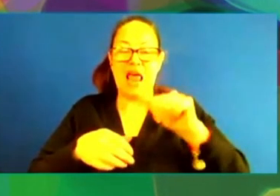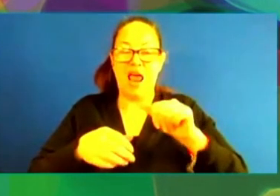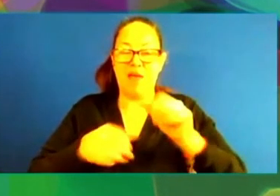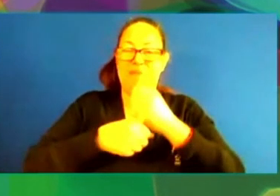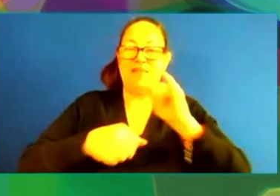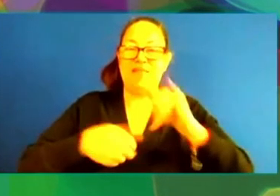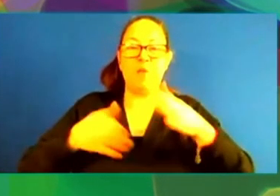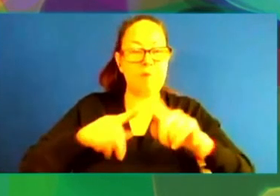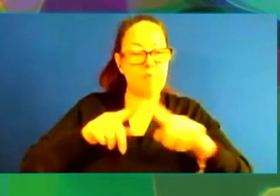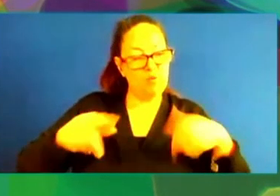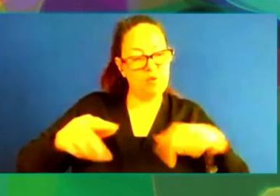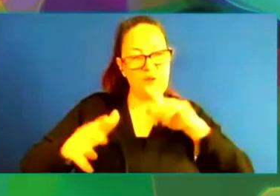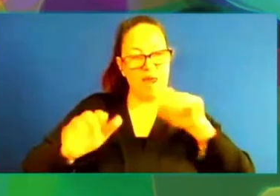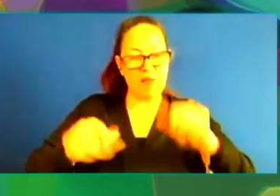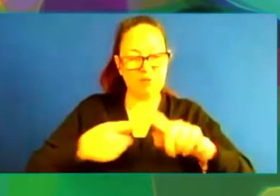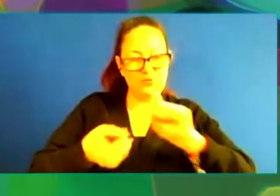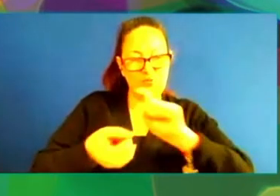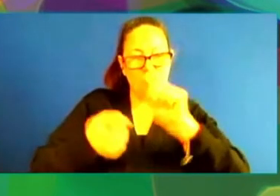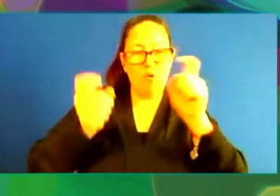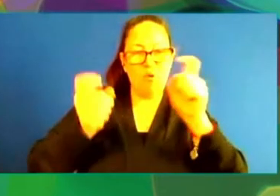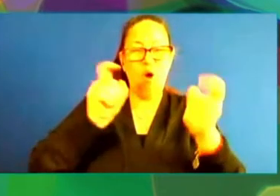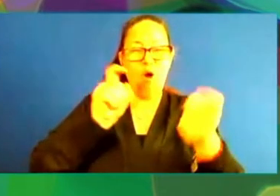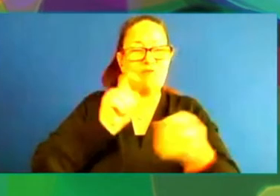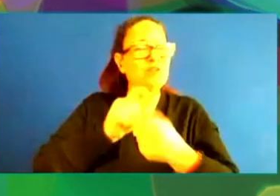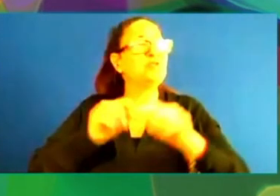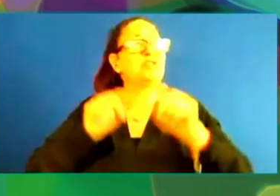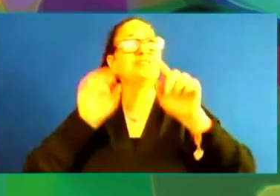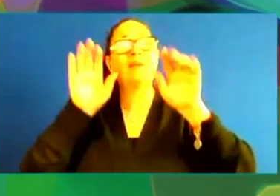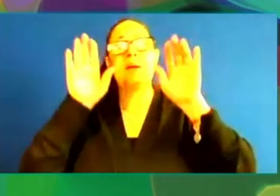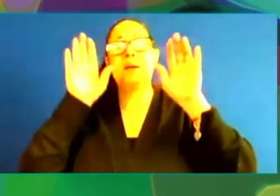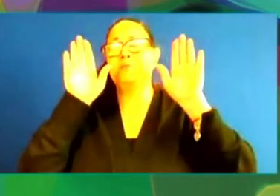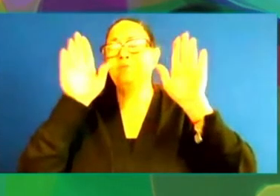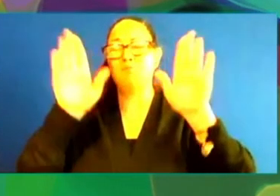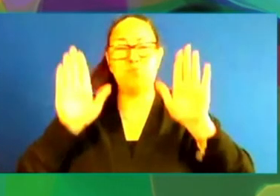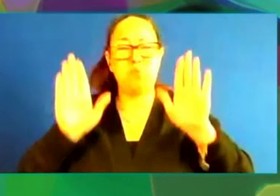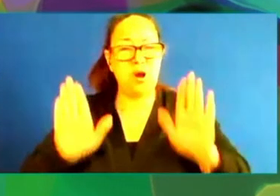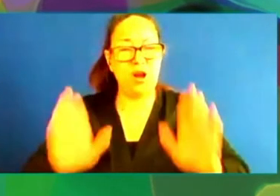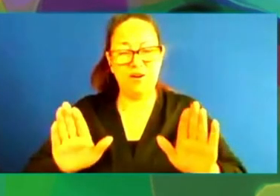morphs, it transforms into like this amazing nexus of information